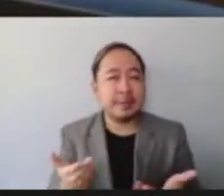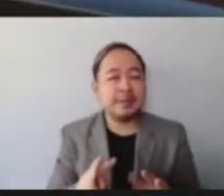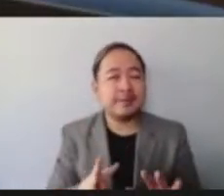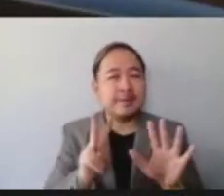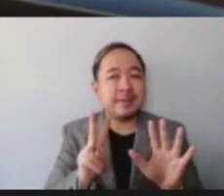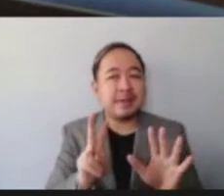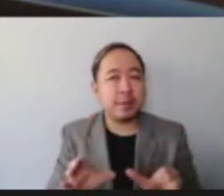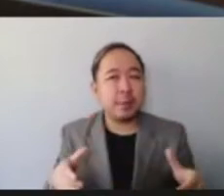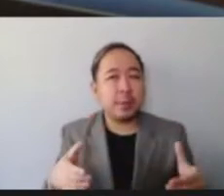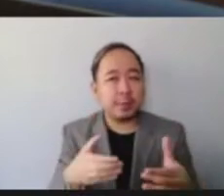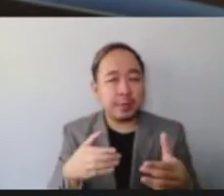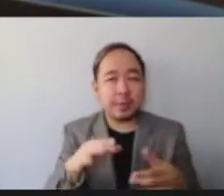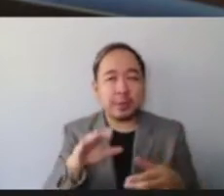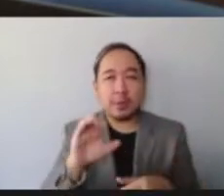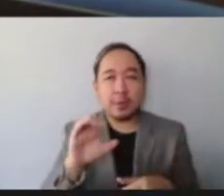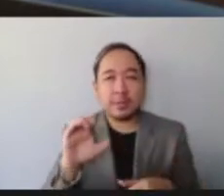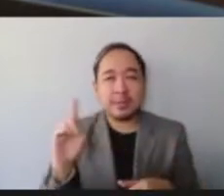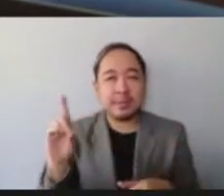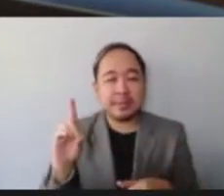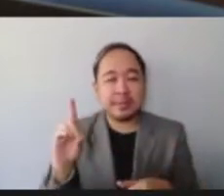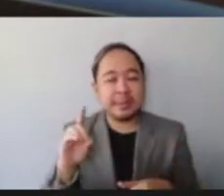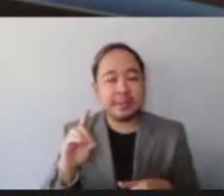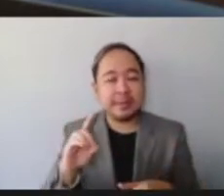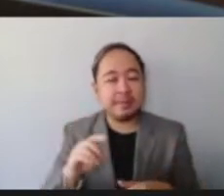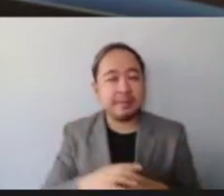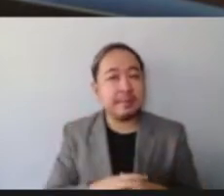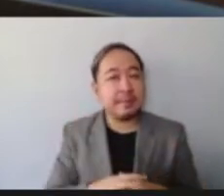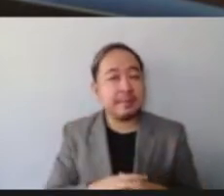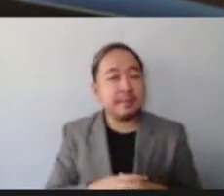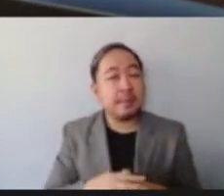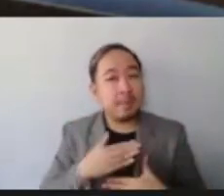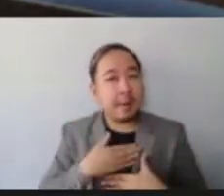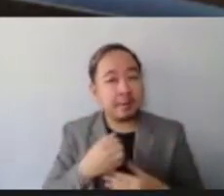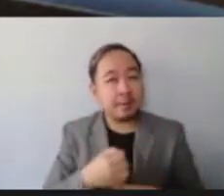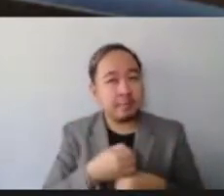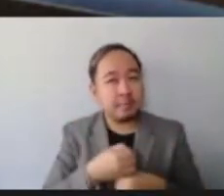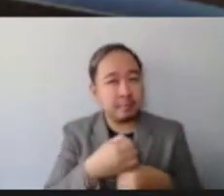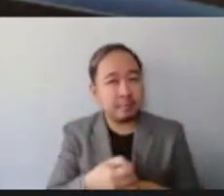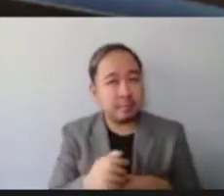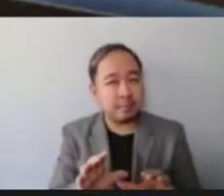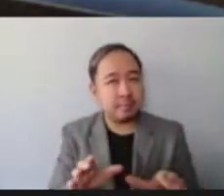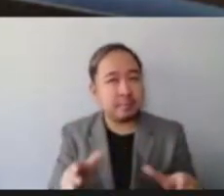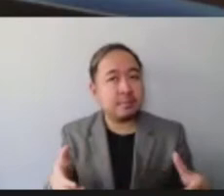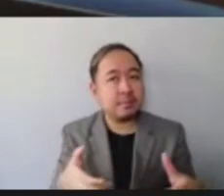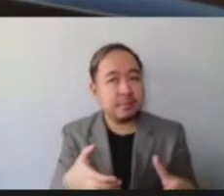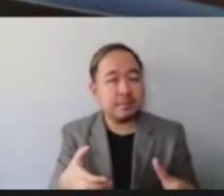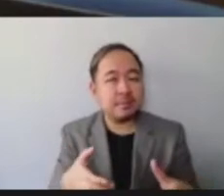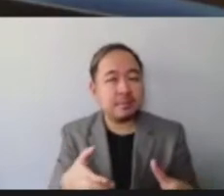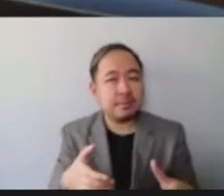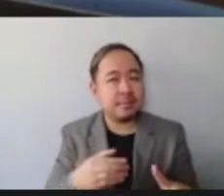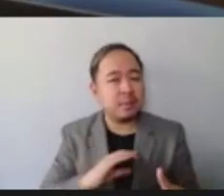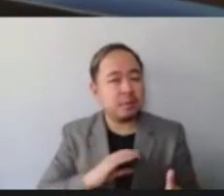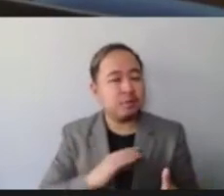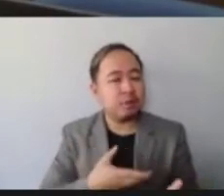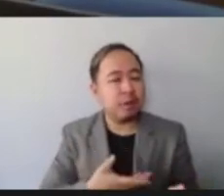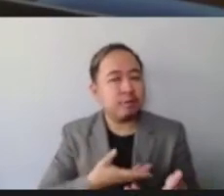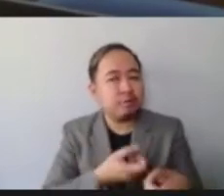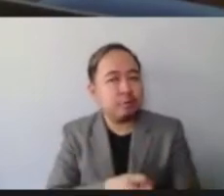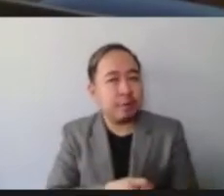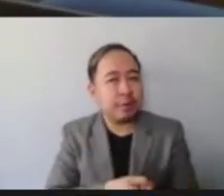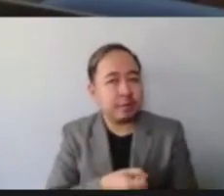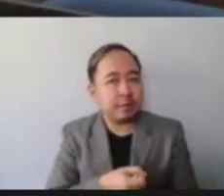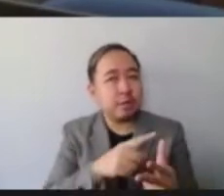committee on Everyman and developments my delegation has a full confidence in the proposed Bureau in